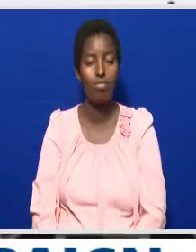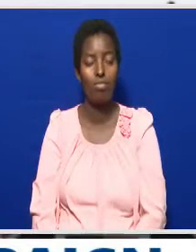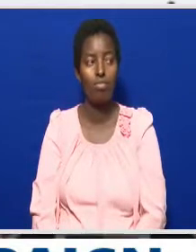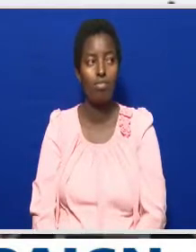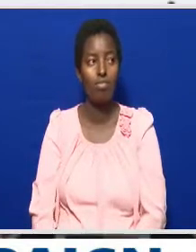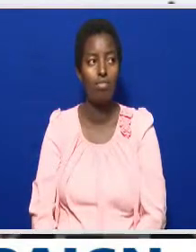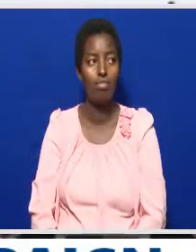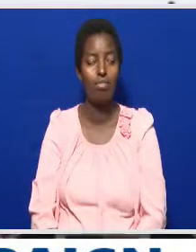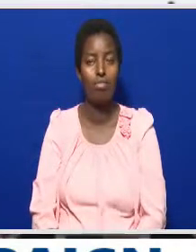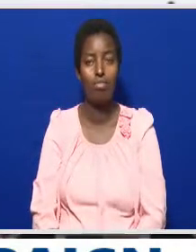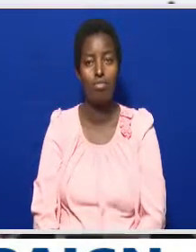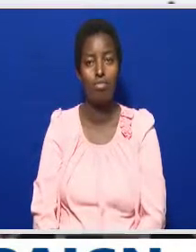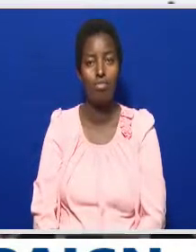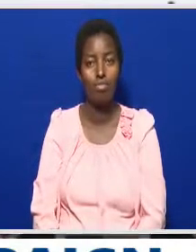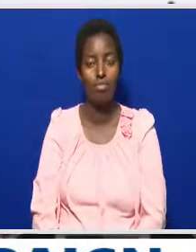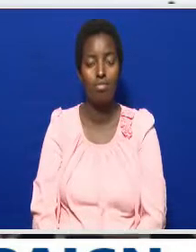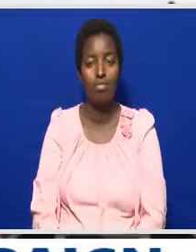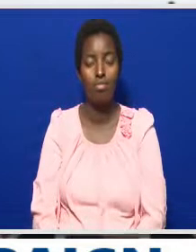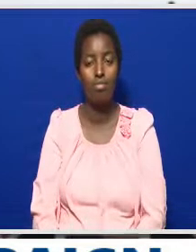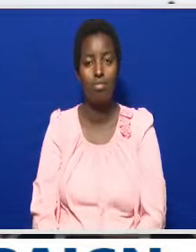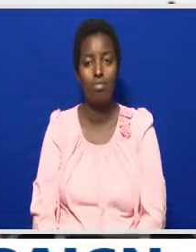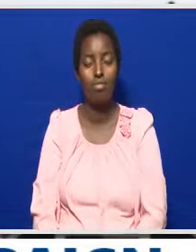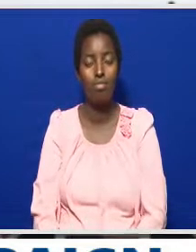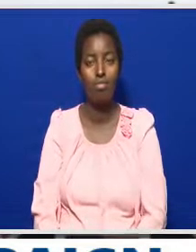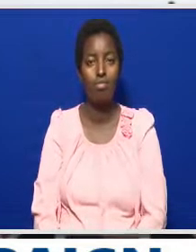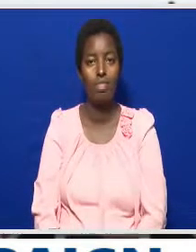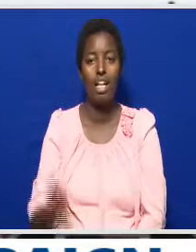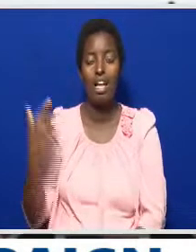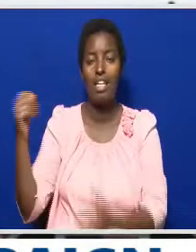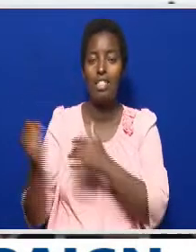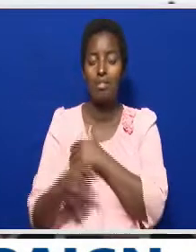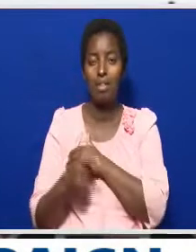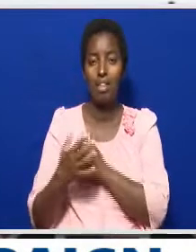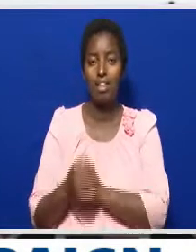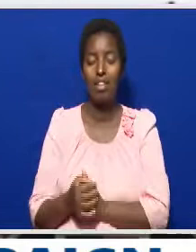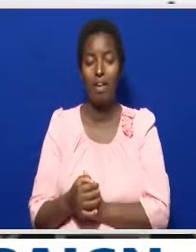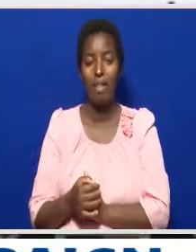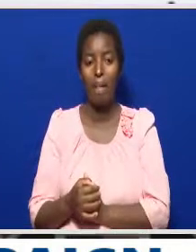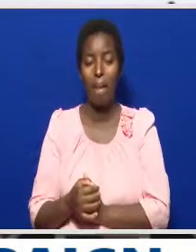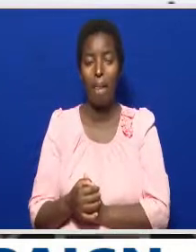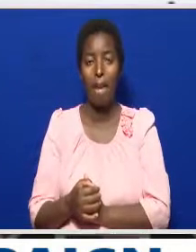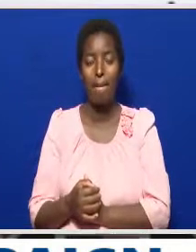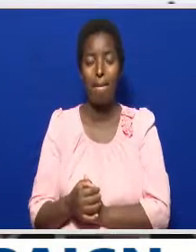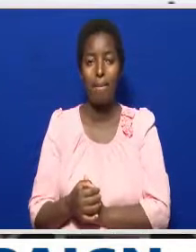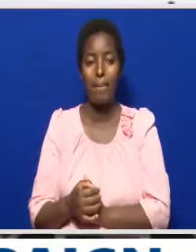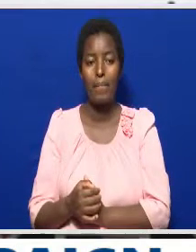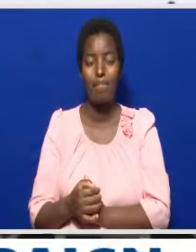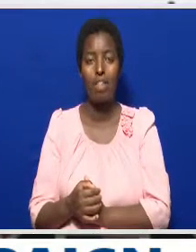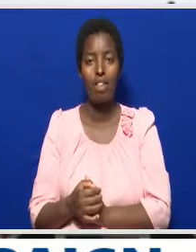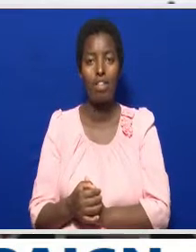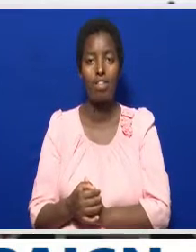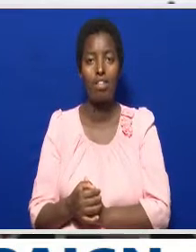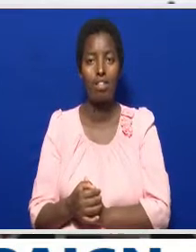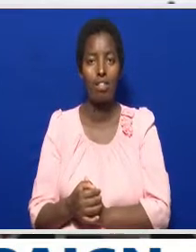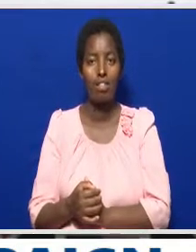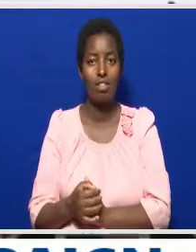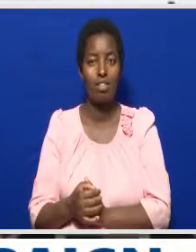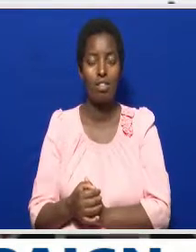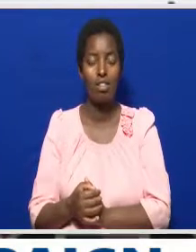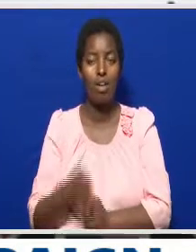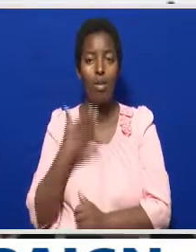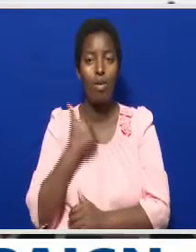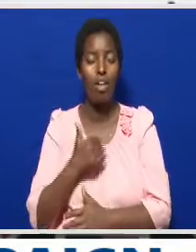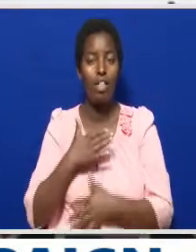Vile muliona siku zilizopita, ni mwezi uliopita tulifanya kufungua kiwanda cha kutengeneza hewa